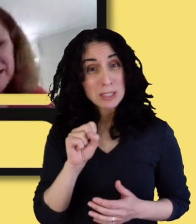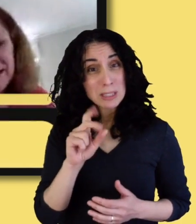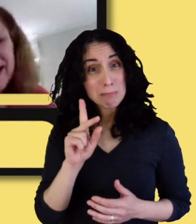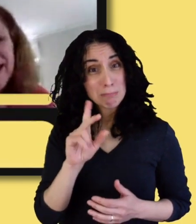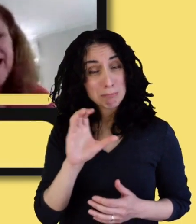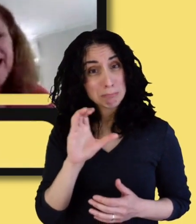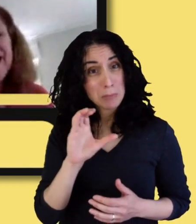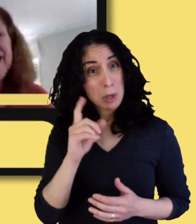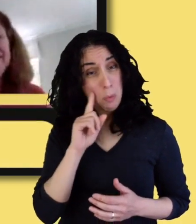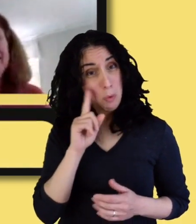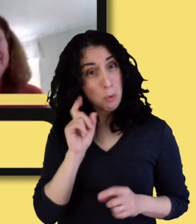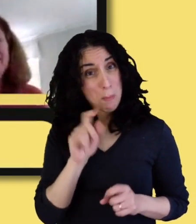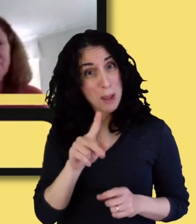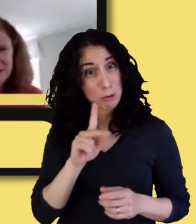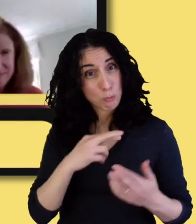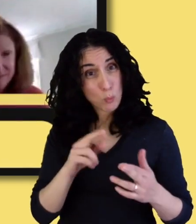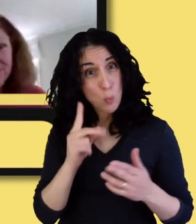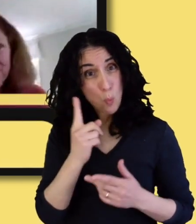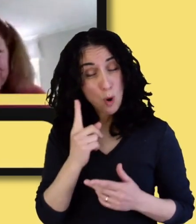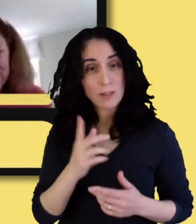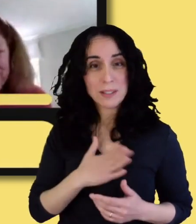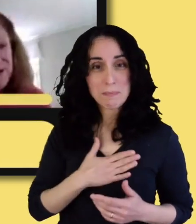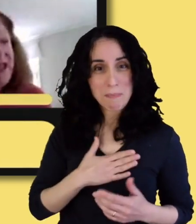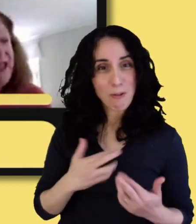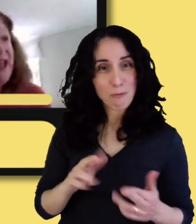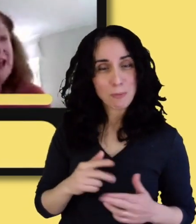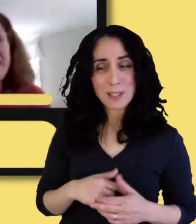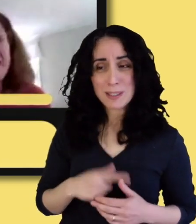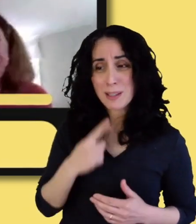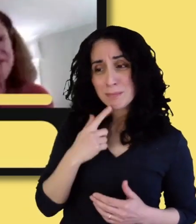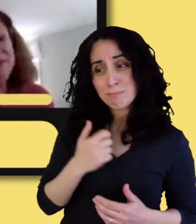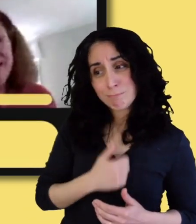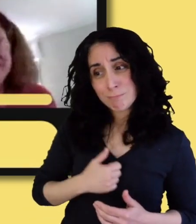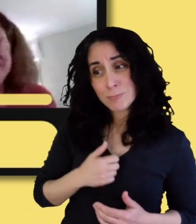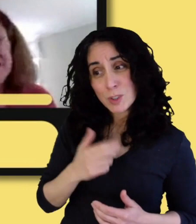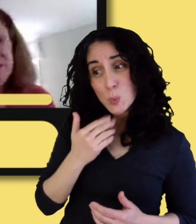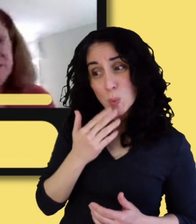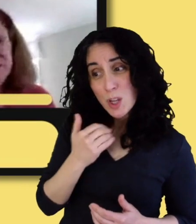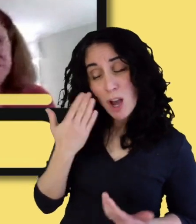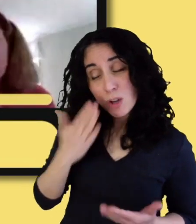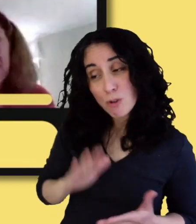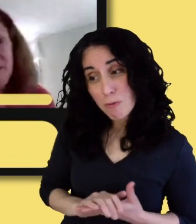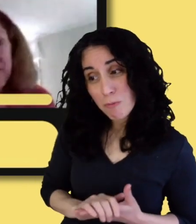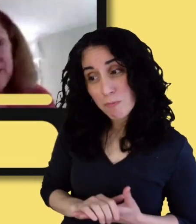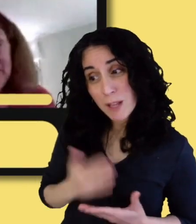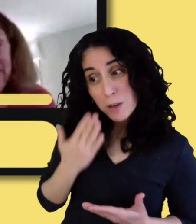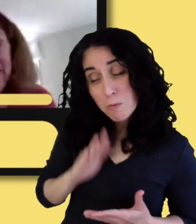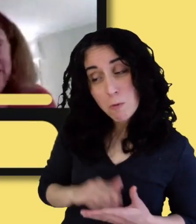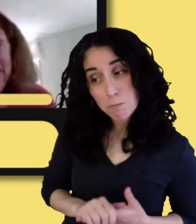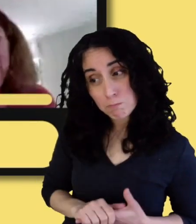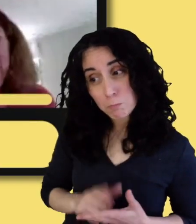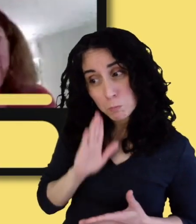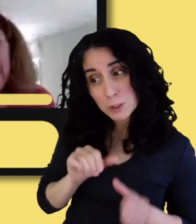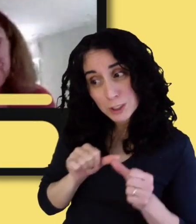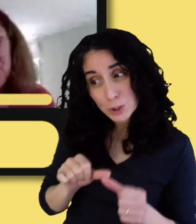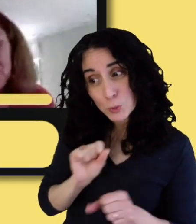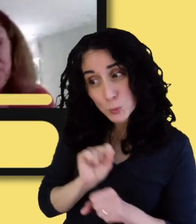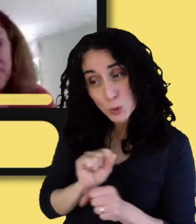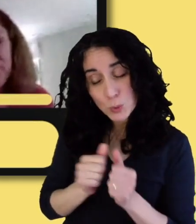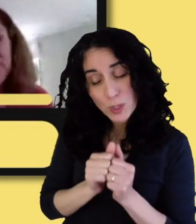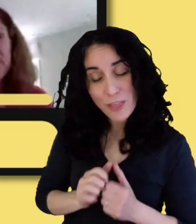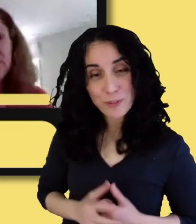back to room one? And which is, of course, my room. And I just had to be honest. I said, sweetheart, I hope we will. I don't